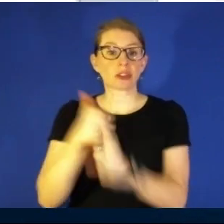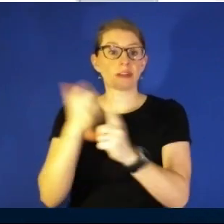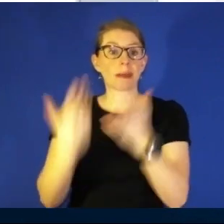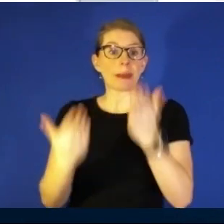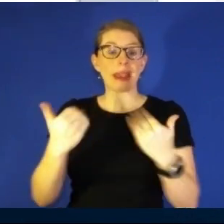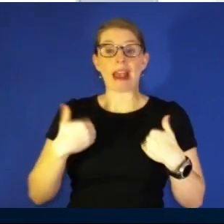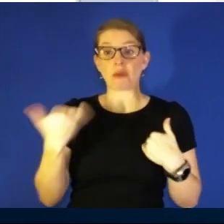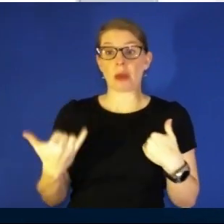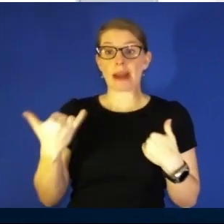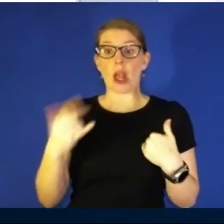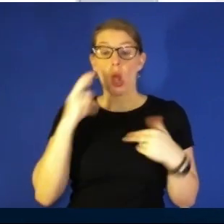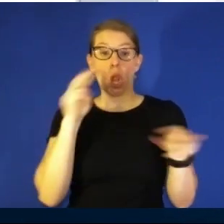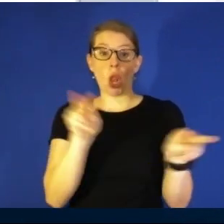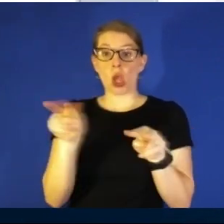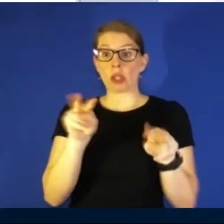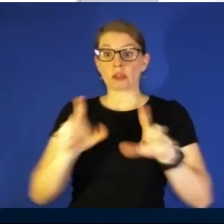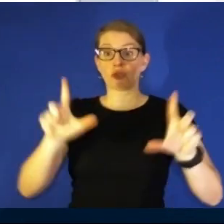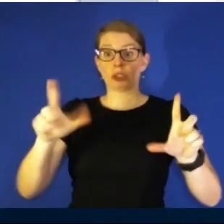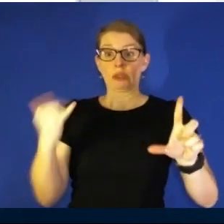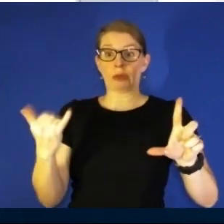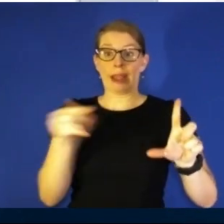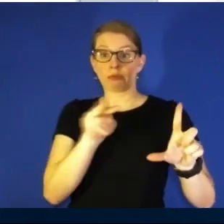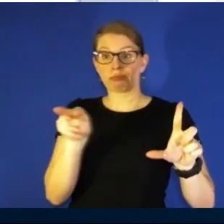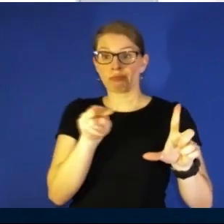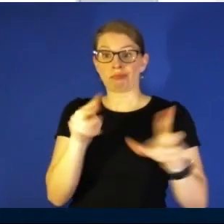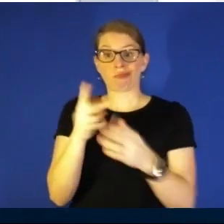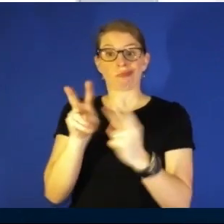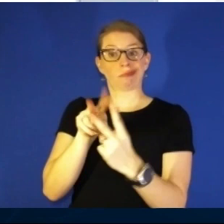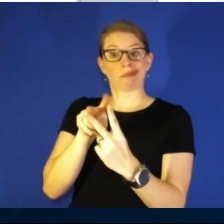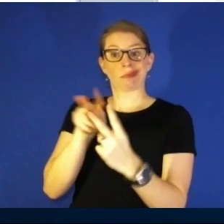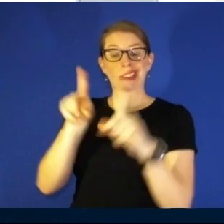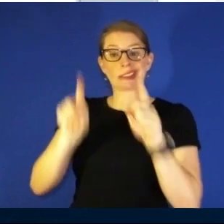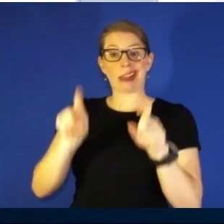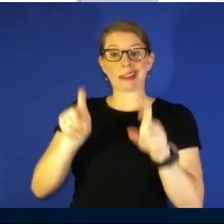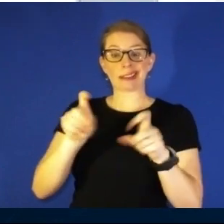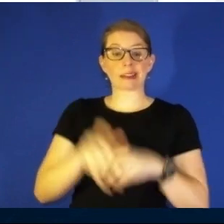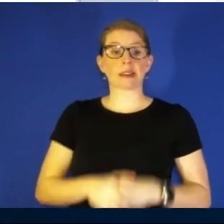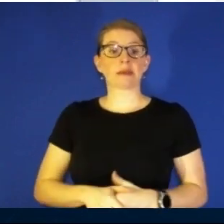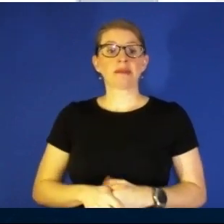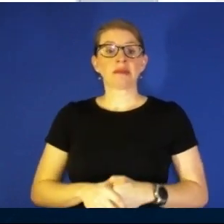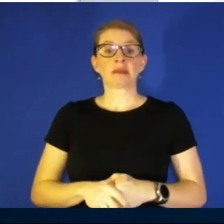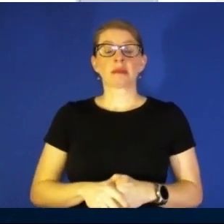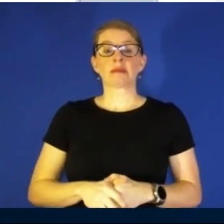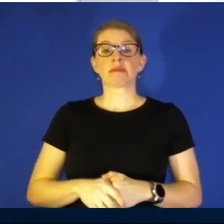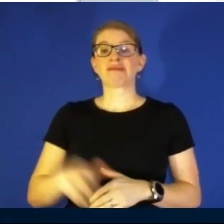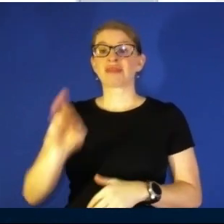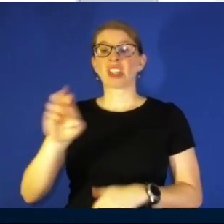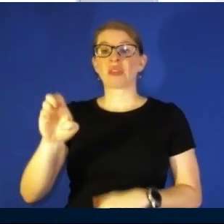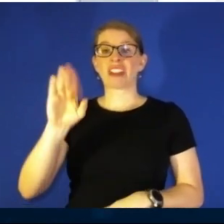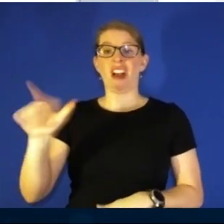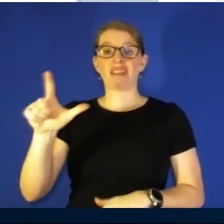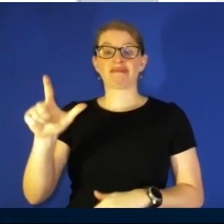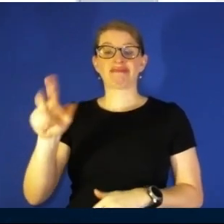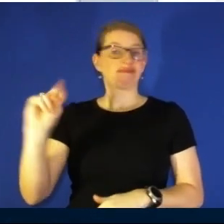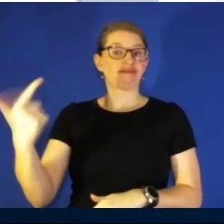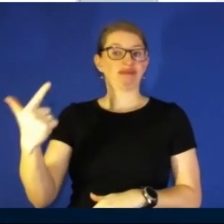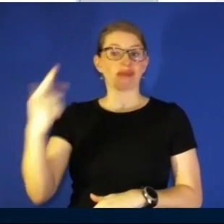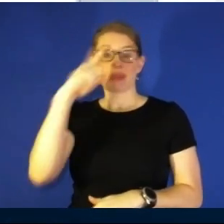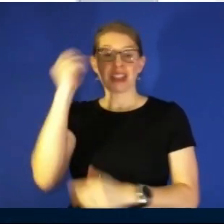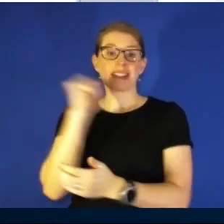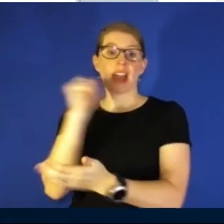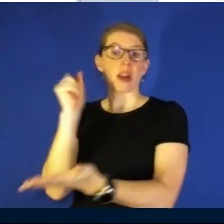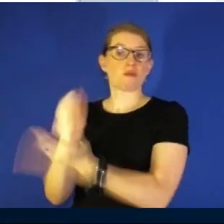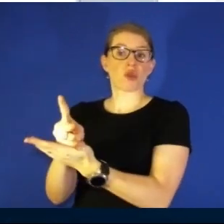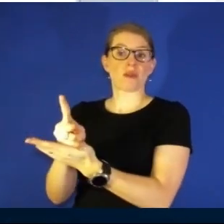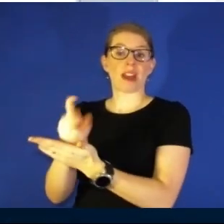So take a look at your screen. These 2 tests you see here are recalled. It's either because they were not approved by the FDA